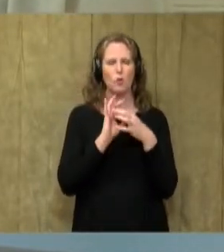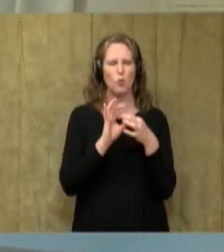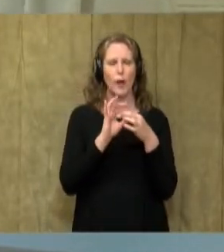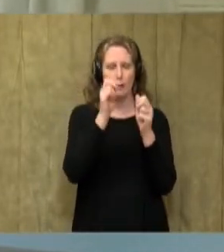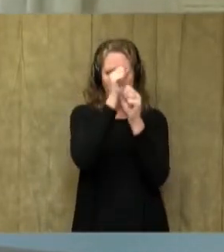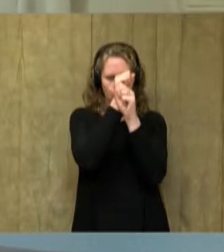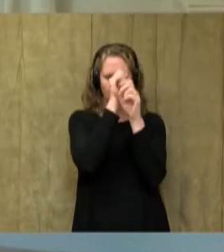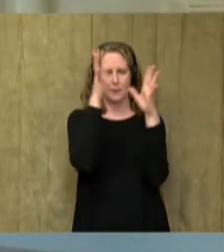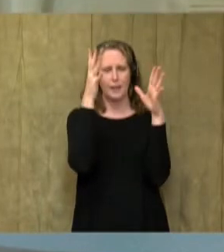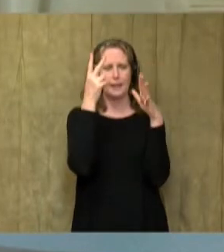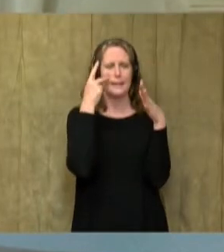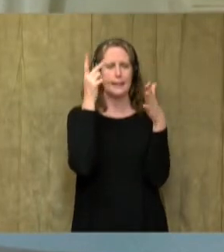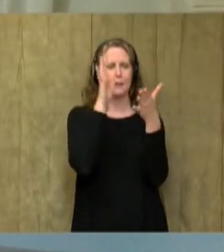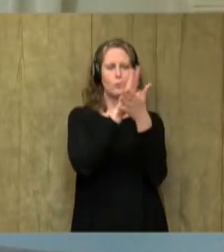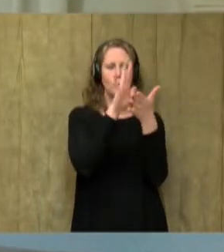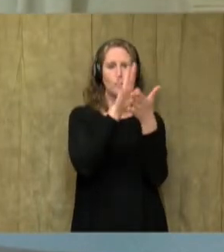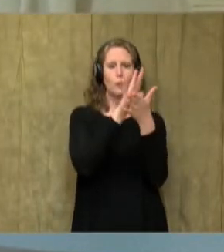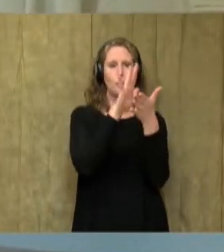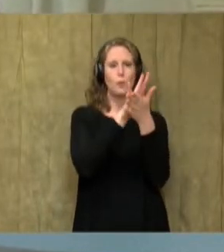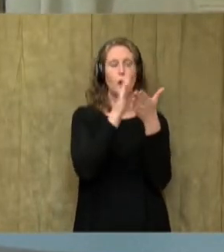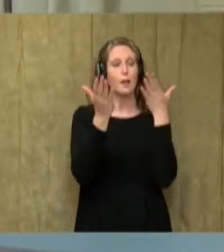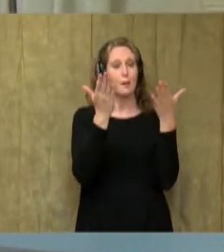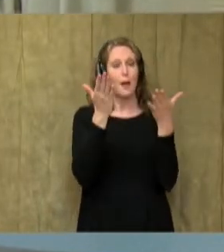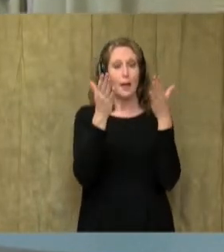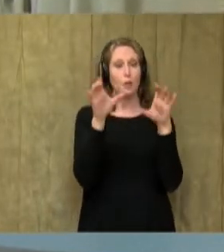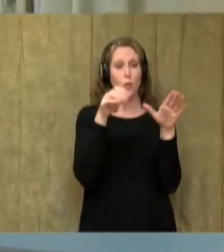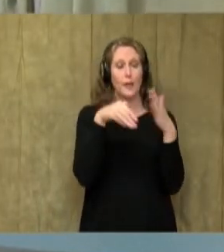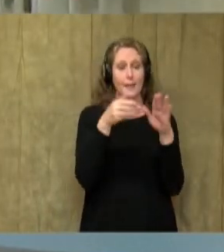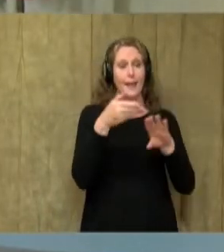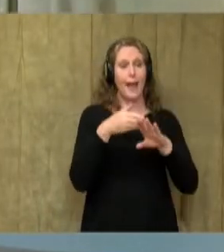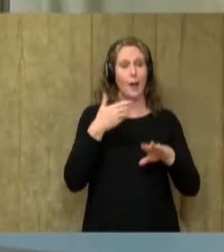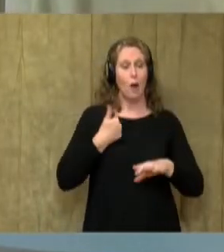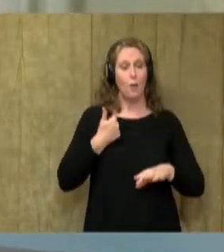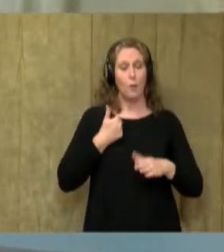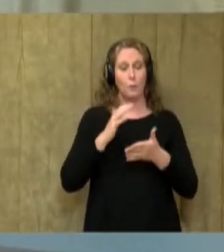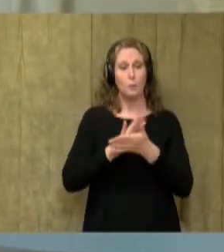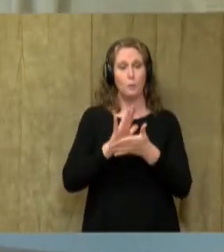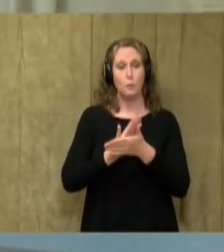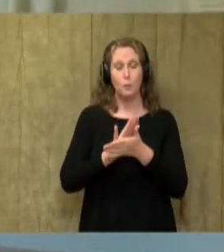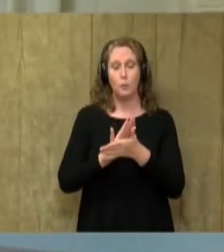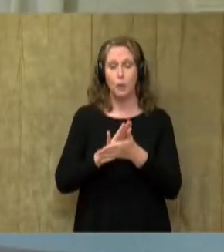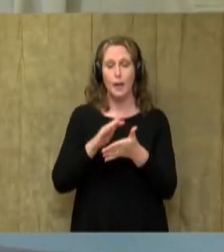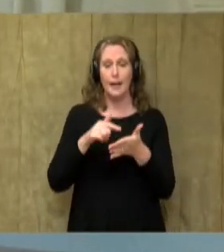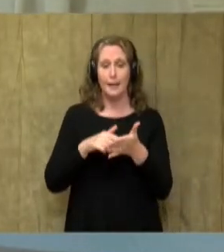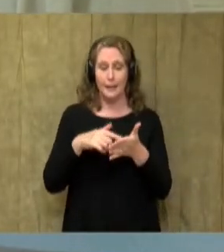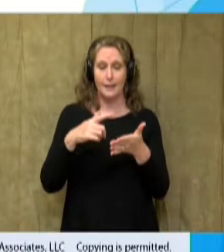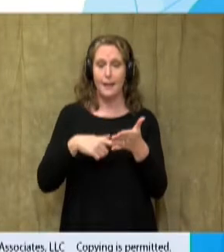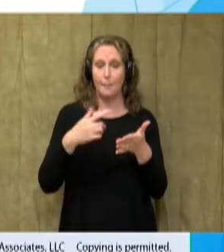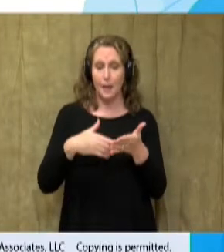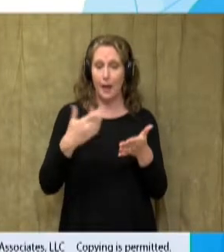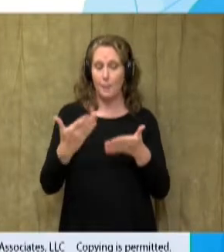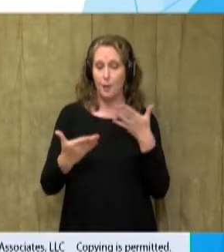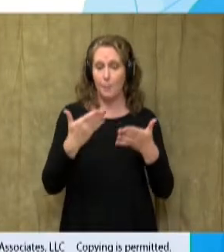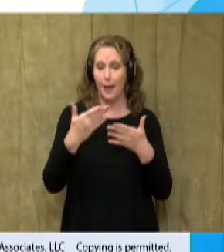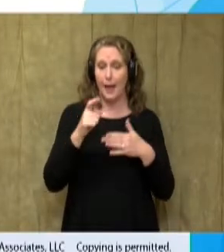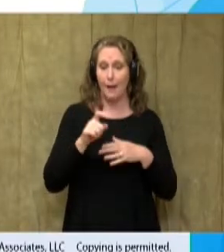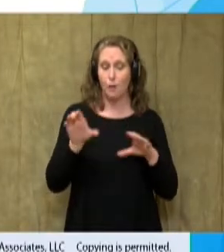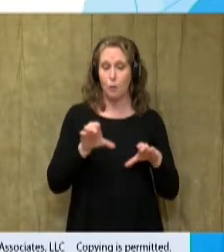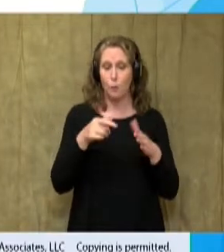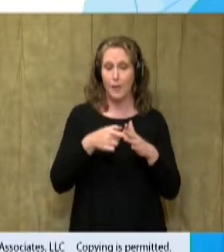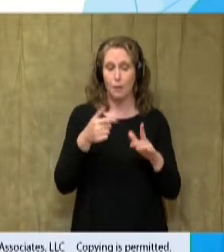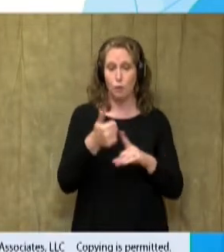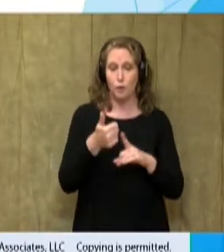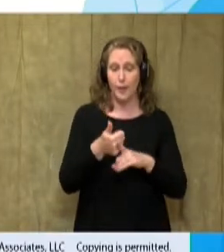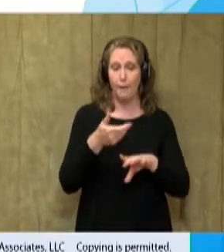that because this is something that we might actually want to know about our own school. So this is something that at some time you may actually have to figure